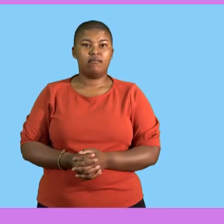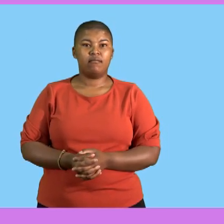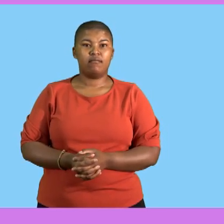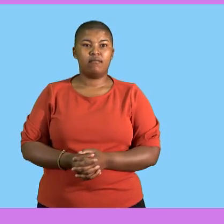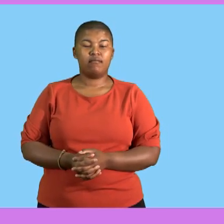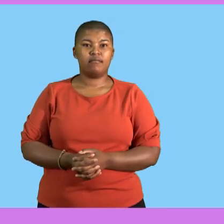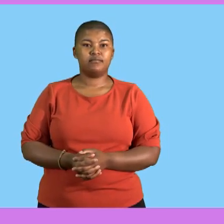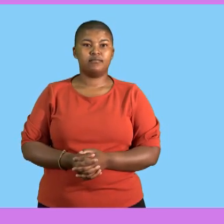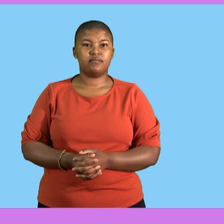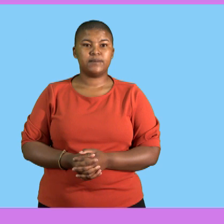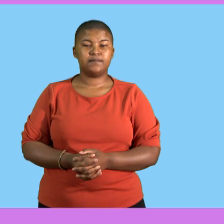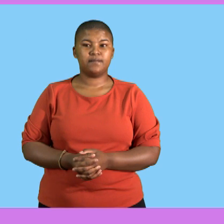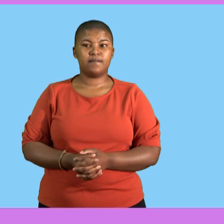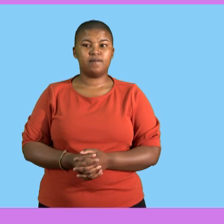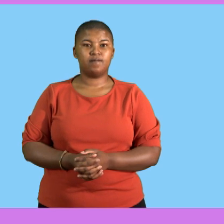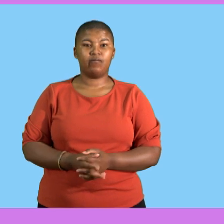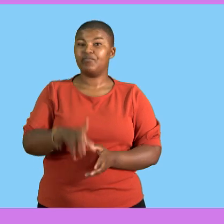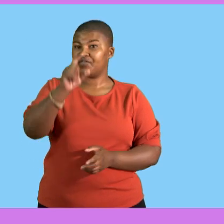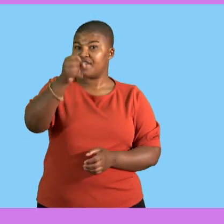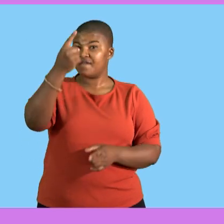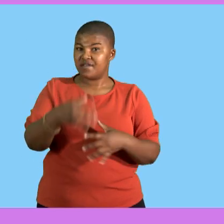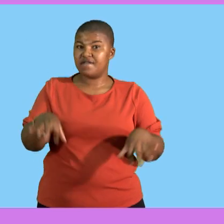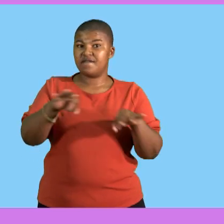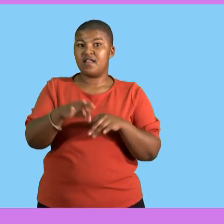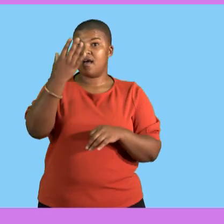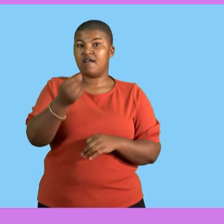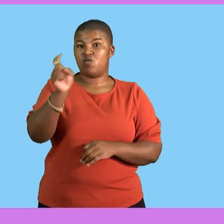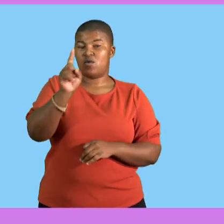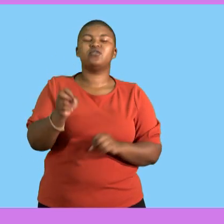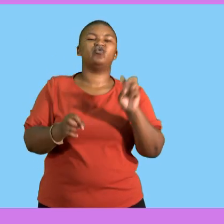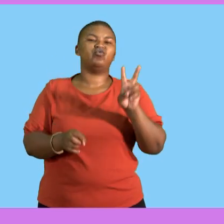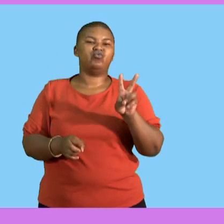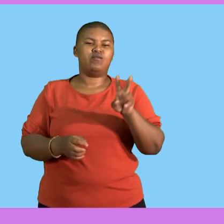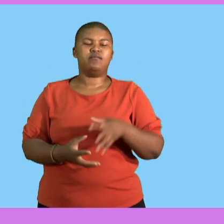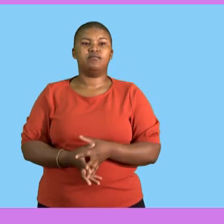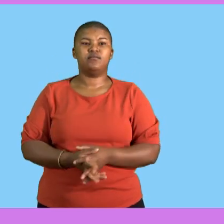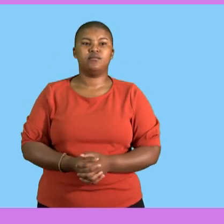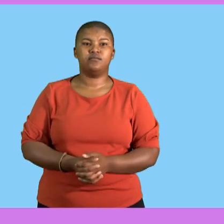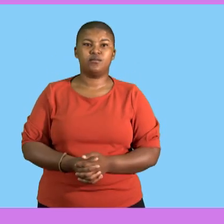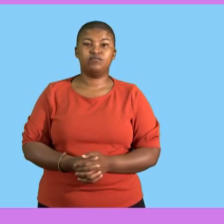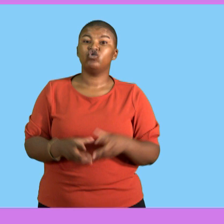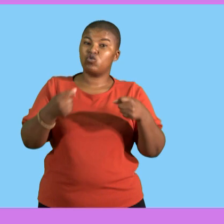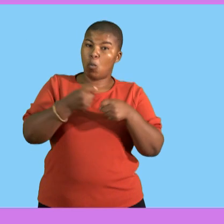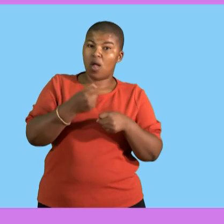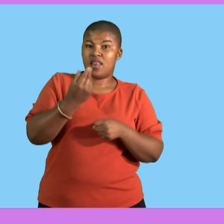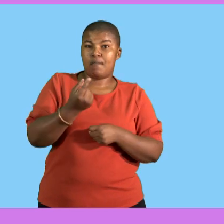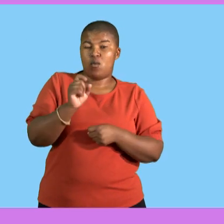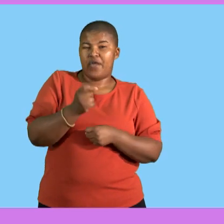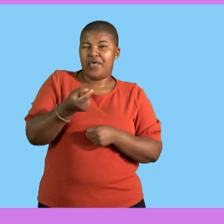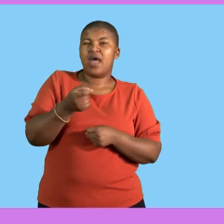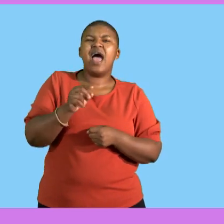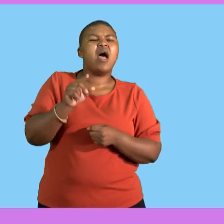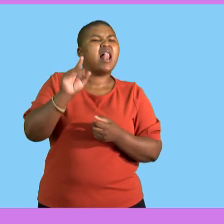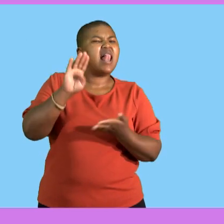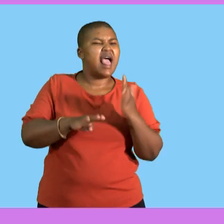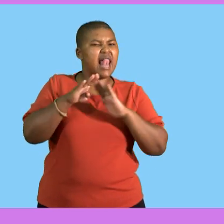So the first value that we are having there, it's 2. So ascending, our smallest value, it's 2.